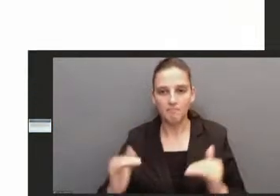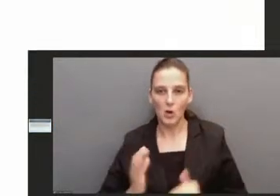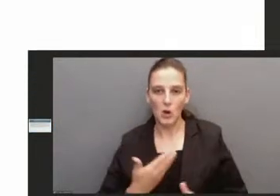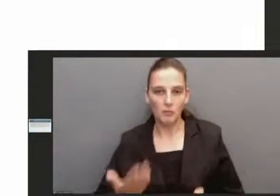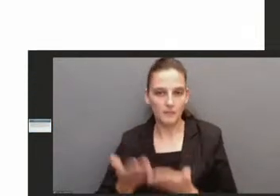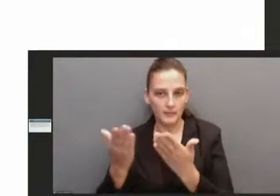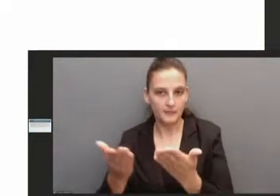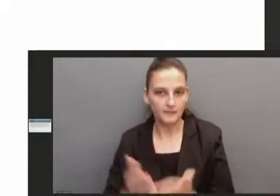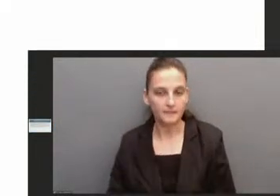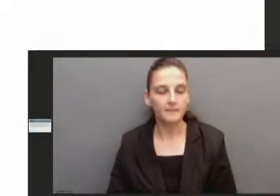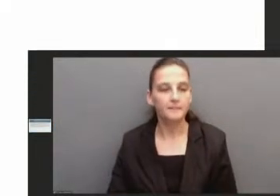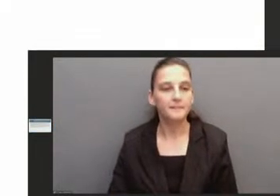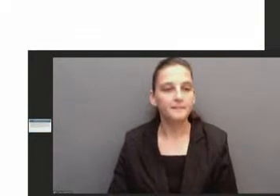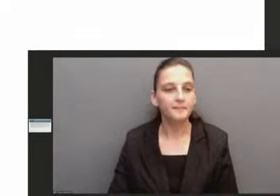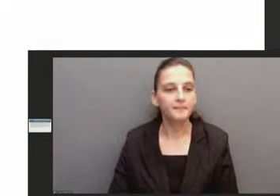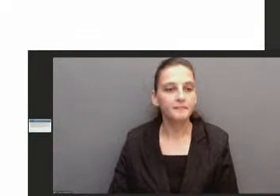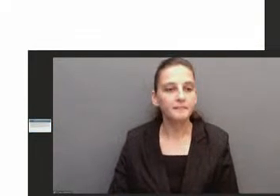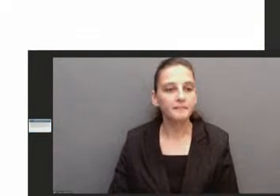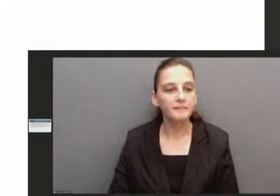slide.